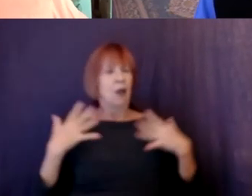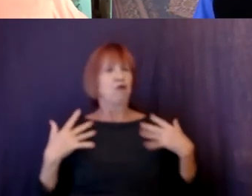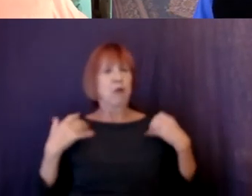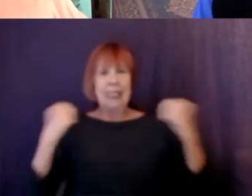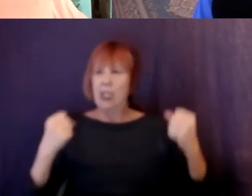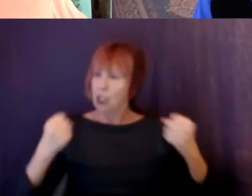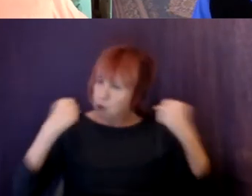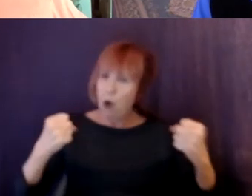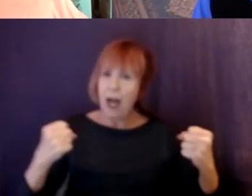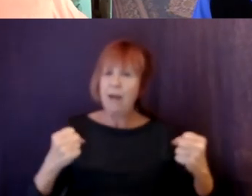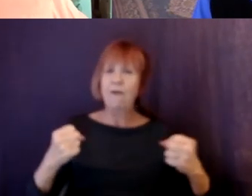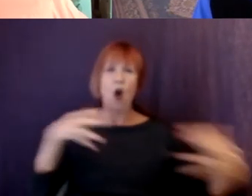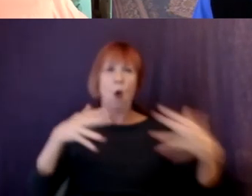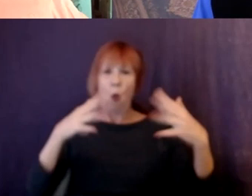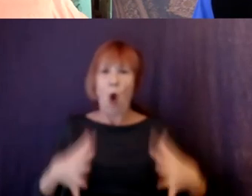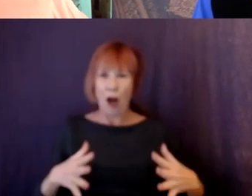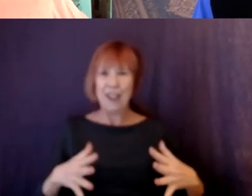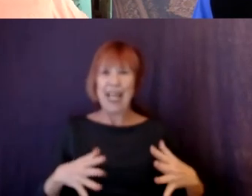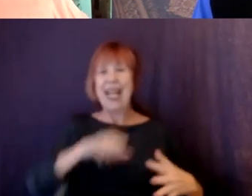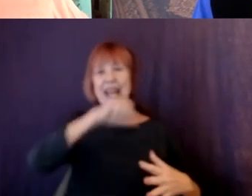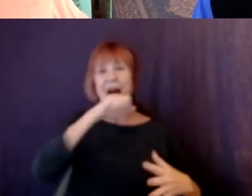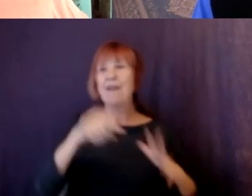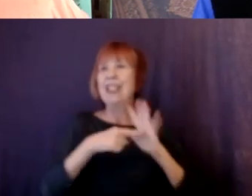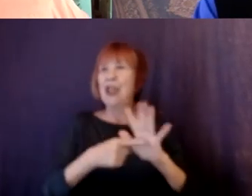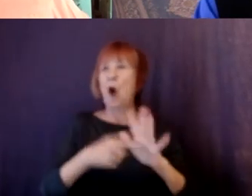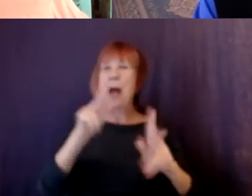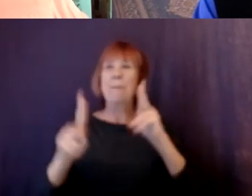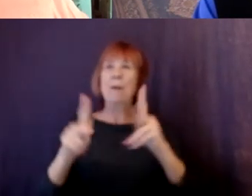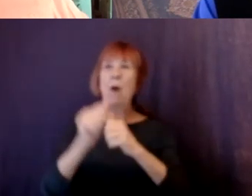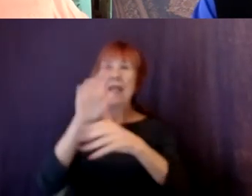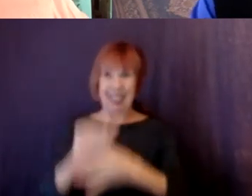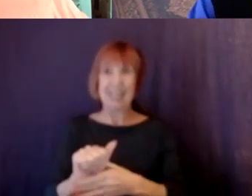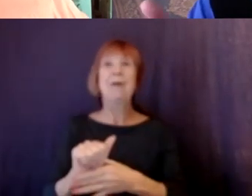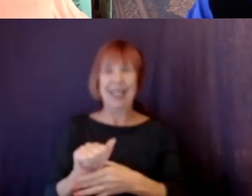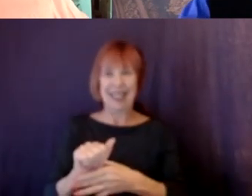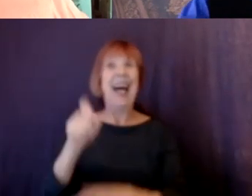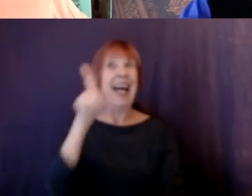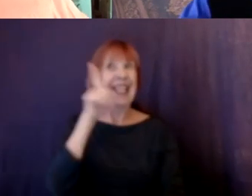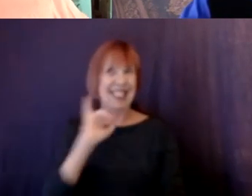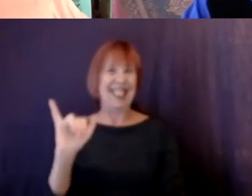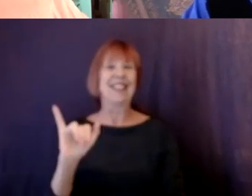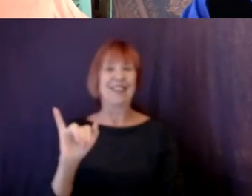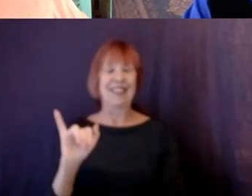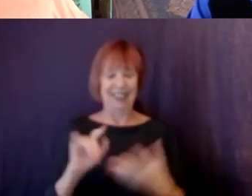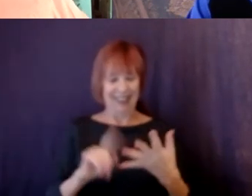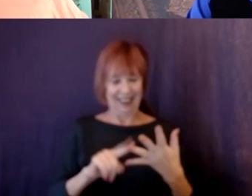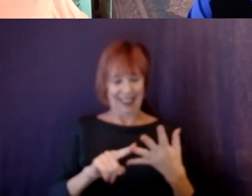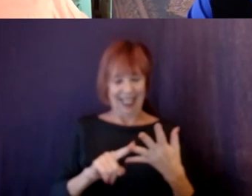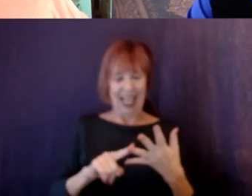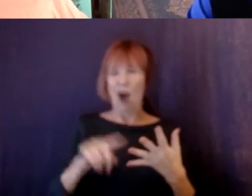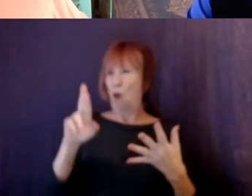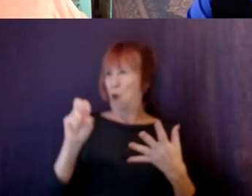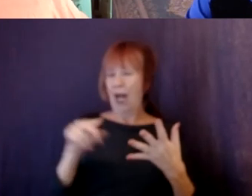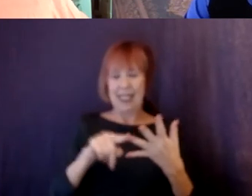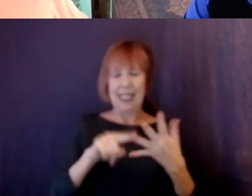people with disabilities were sexual. And then Lonza Rod Record said, they sang together and held hands.